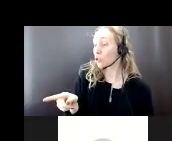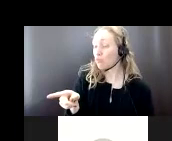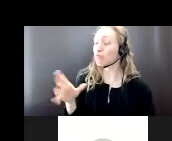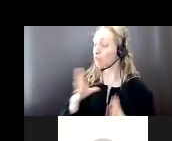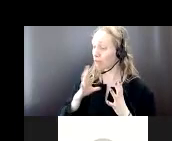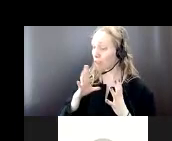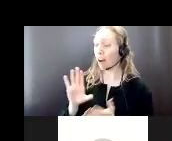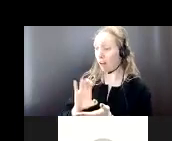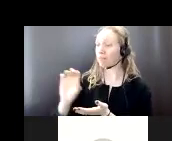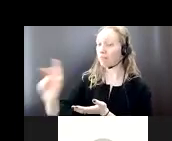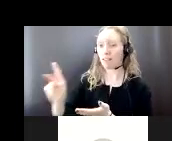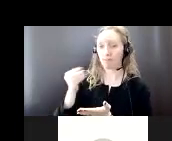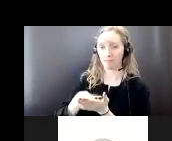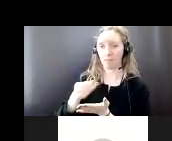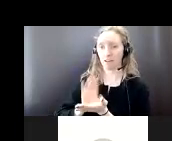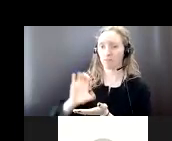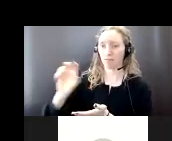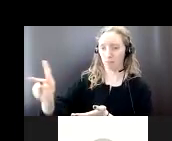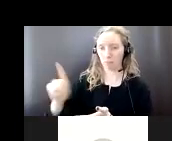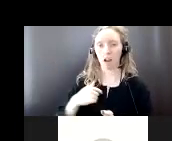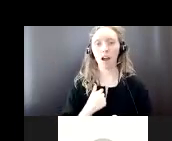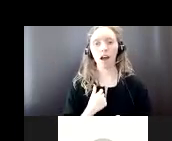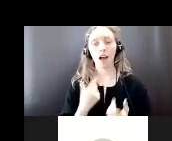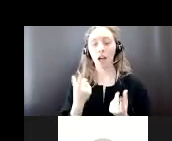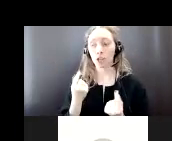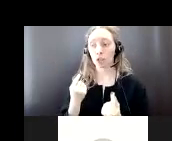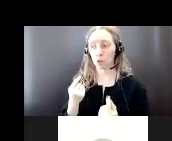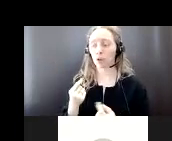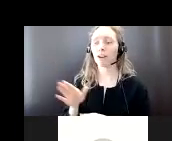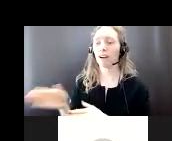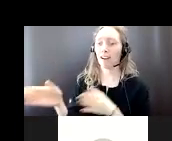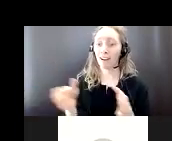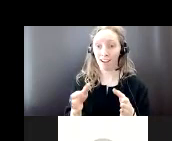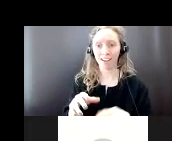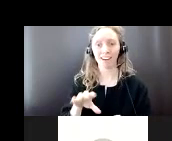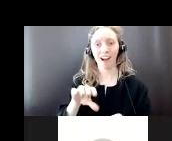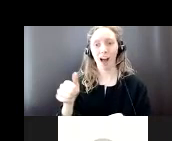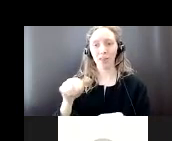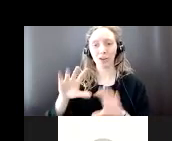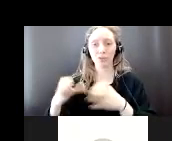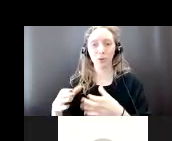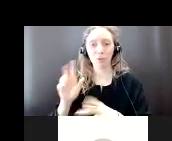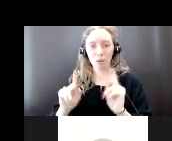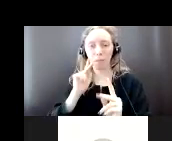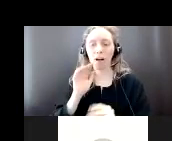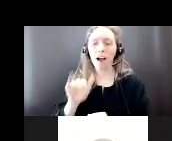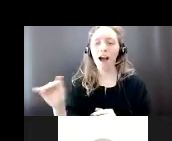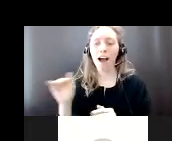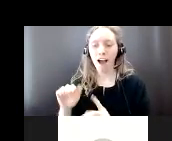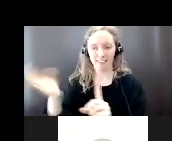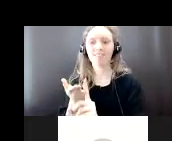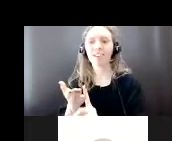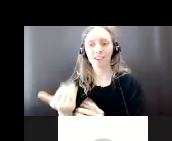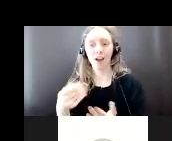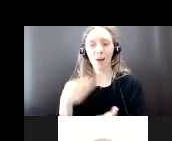the next thing I do is I go recruit another group of people to give me their money. Then I take some of that